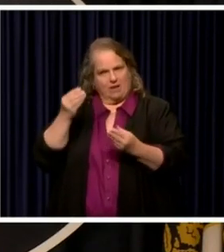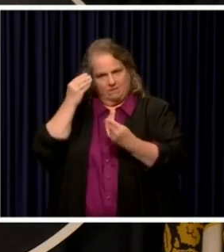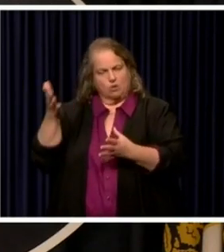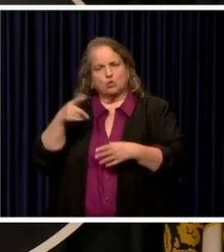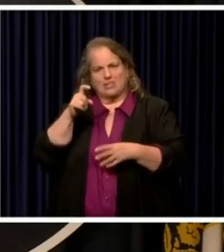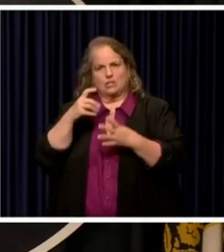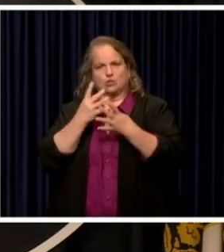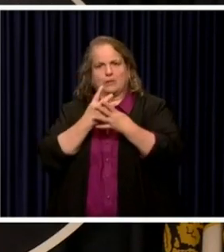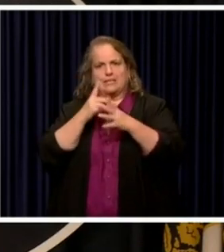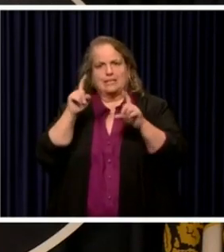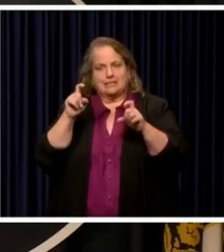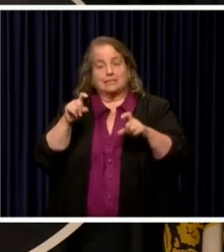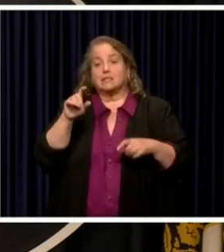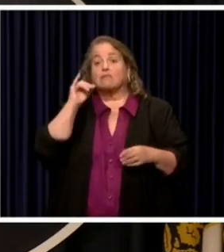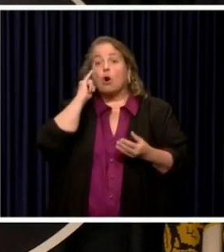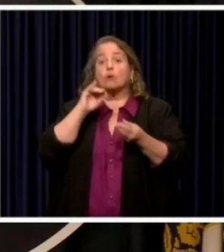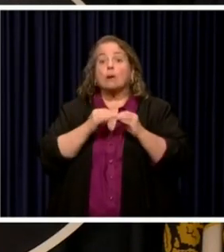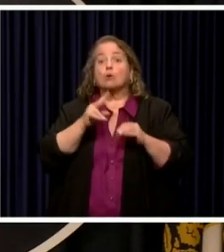at